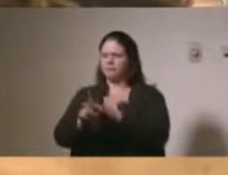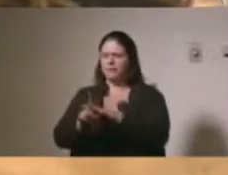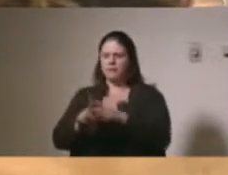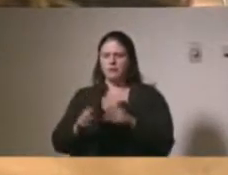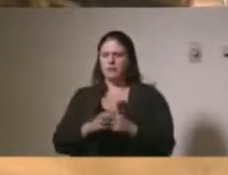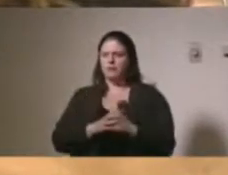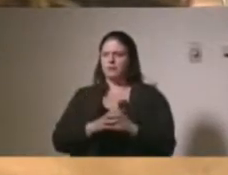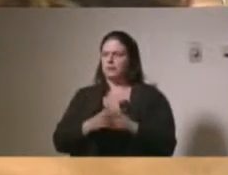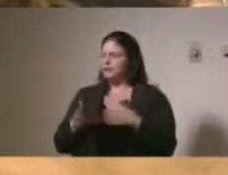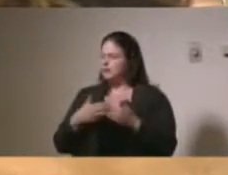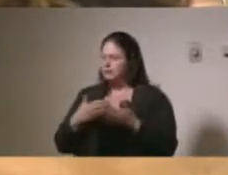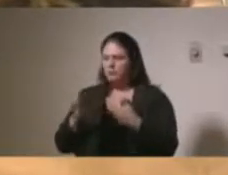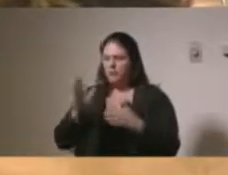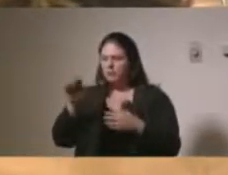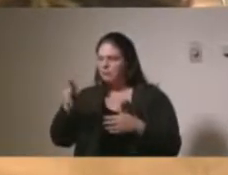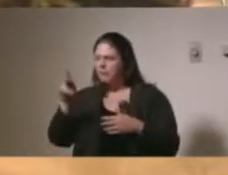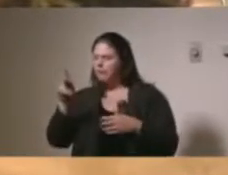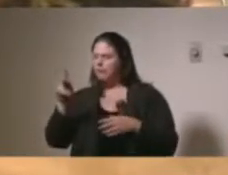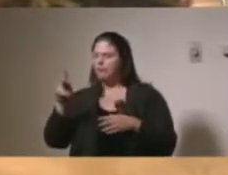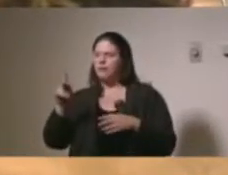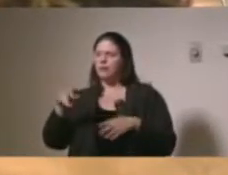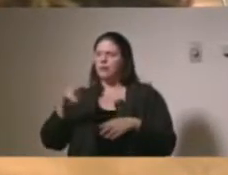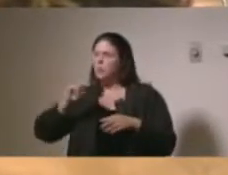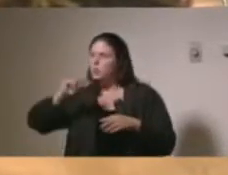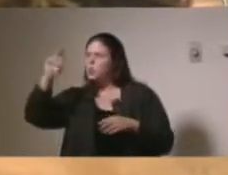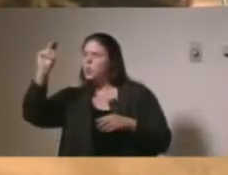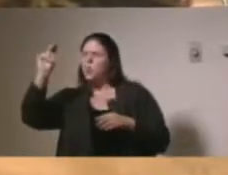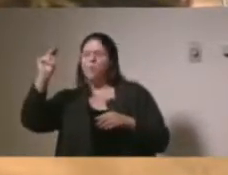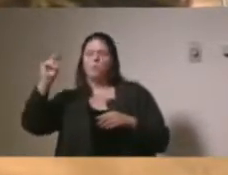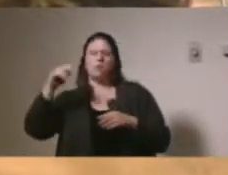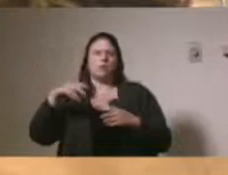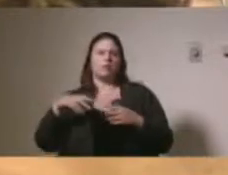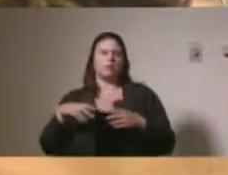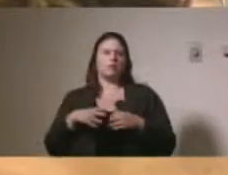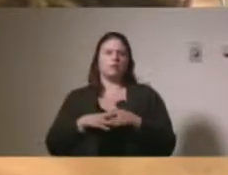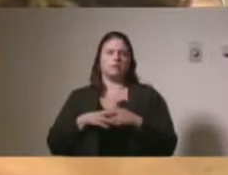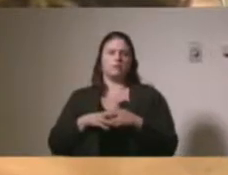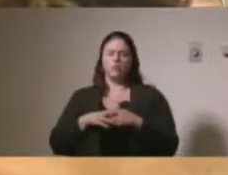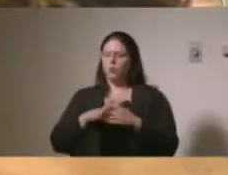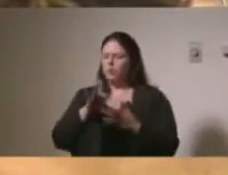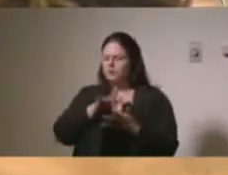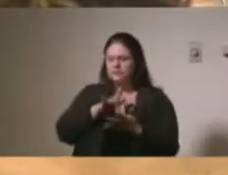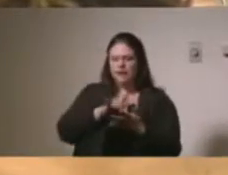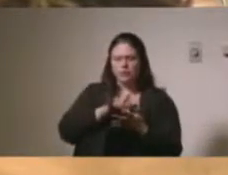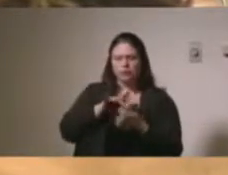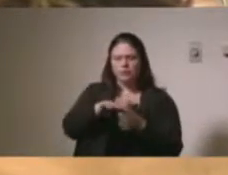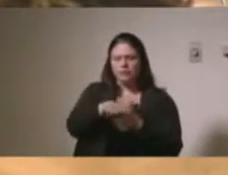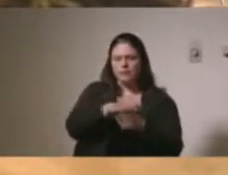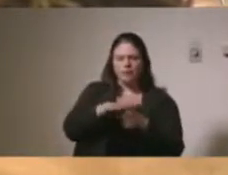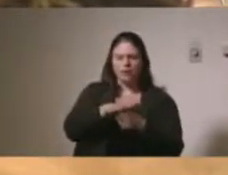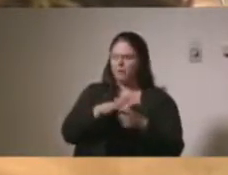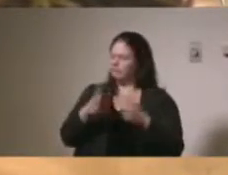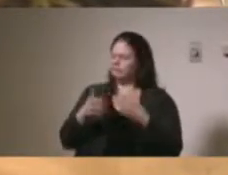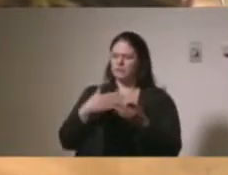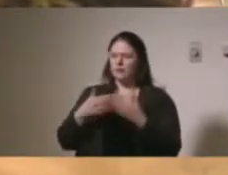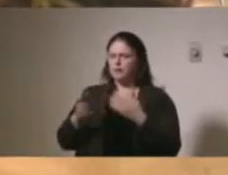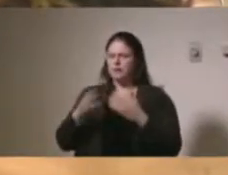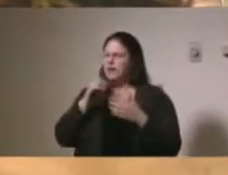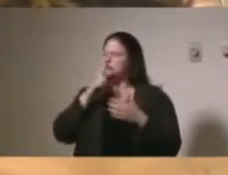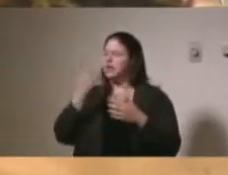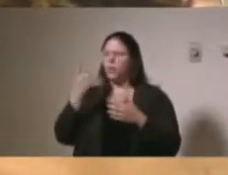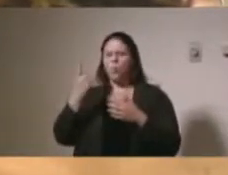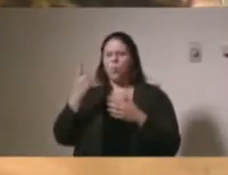bank, whether it's in the northern service or in the northern region or in a centralized region, that it's not a cookie cutter,